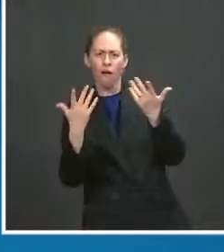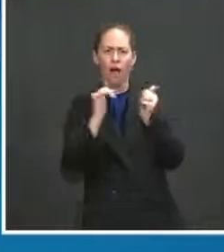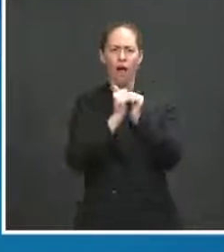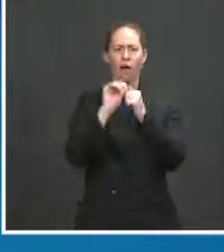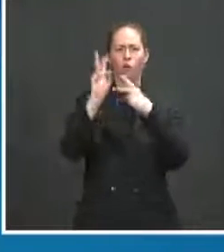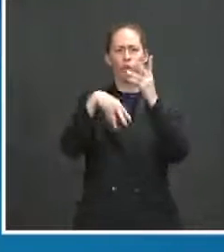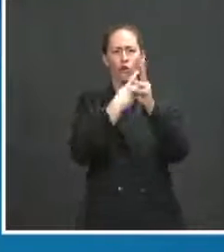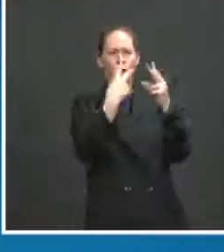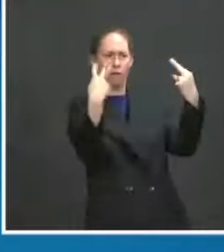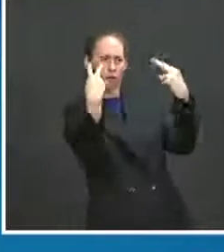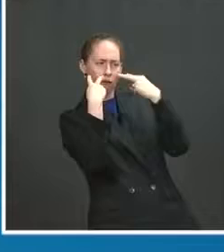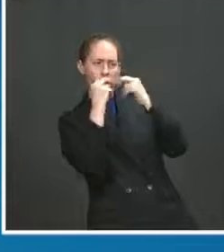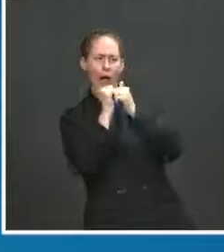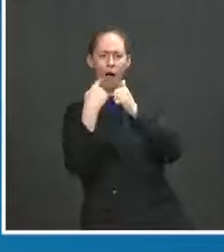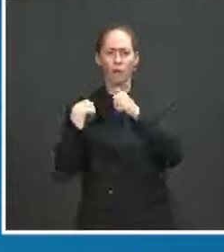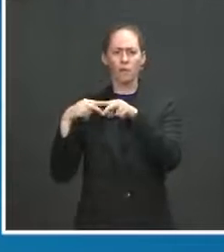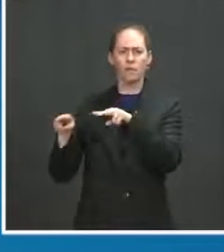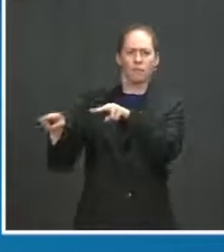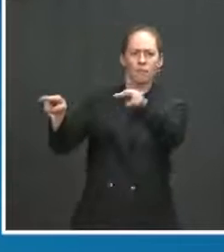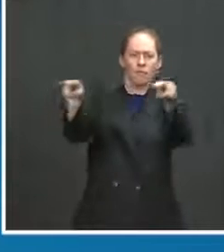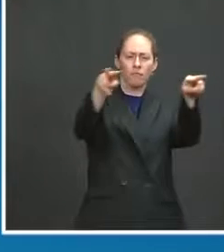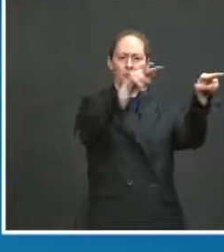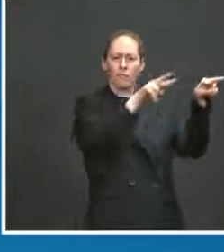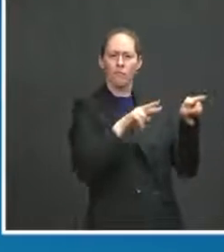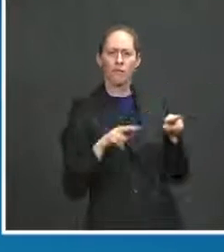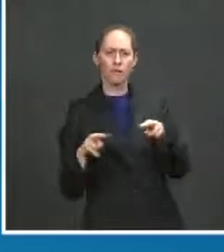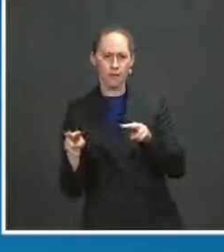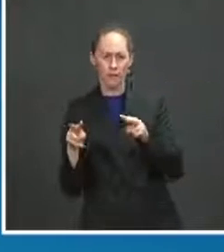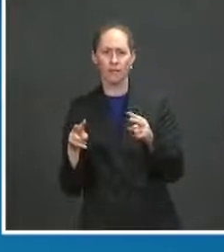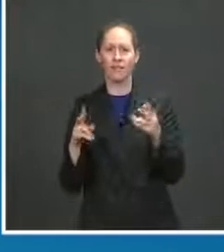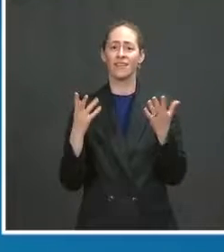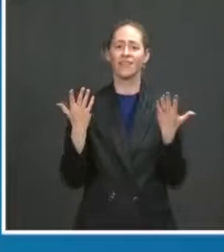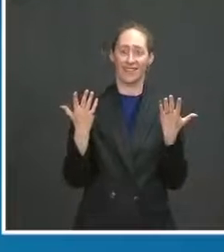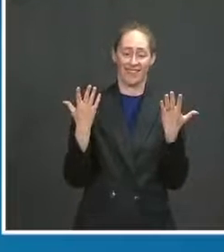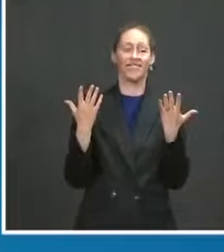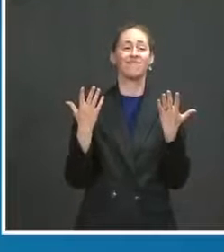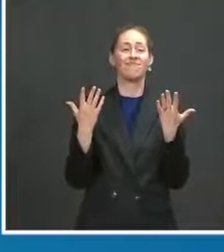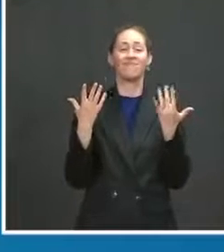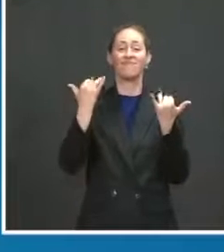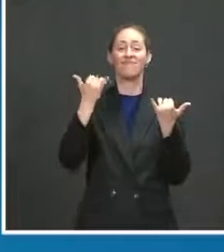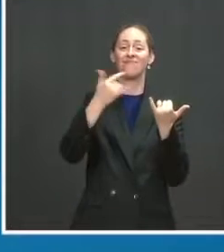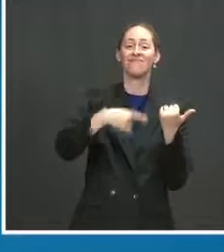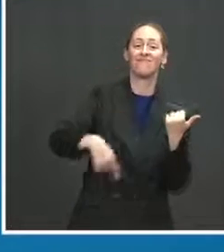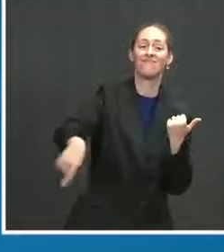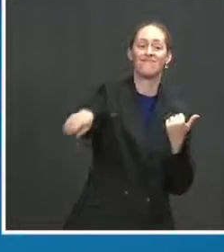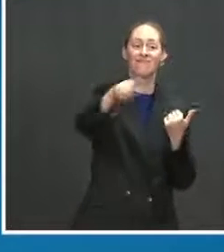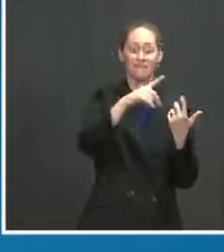Well, midshipmen, we are now entering the next era.